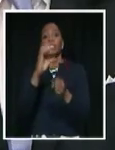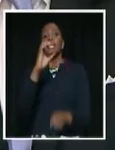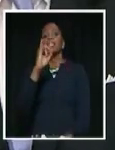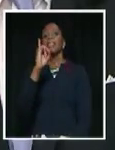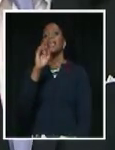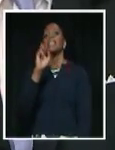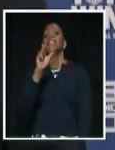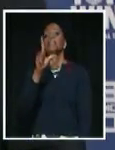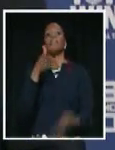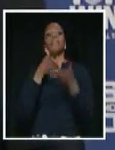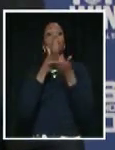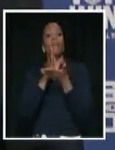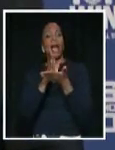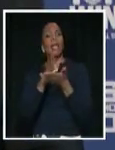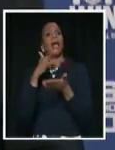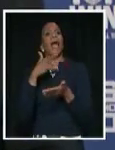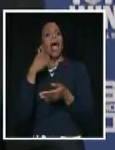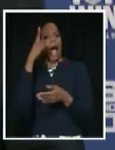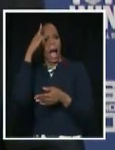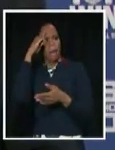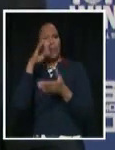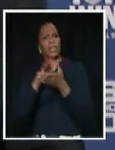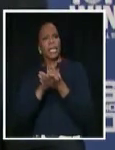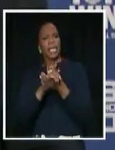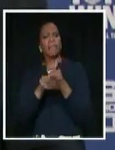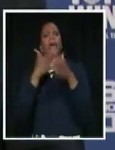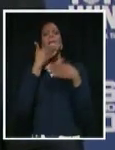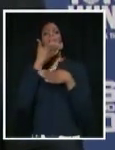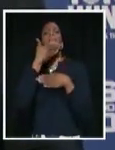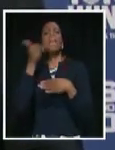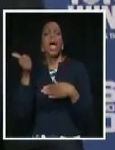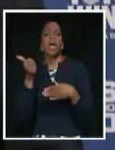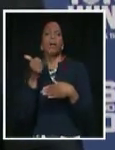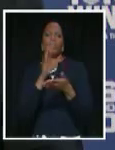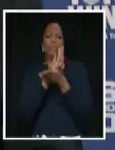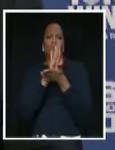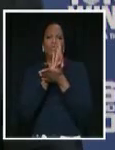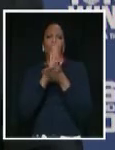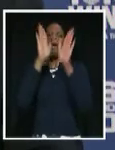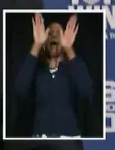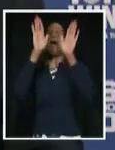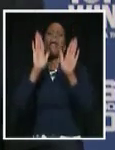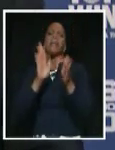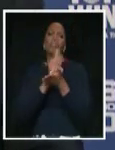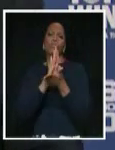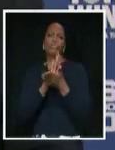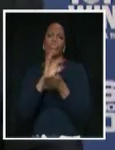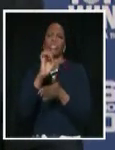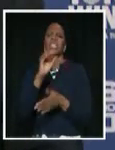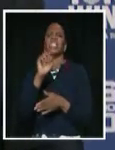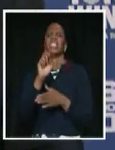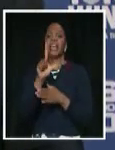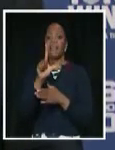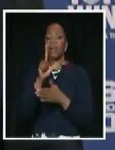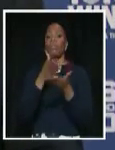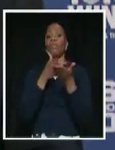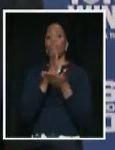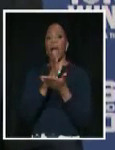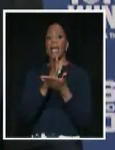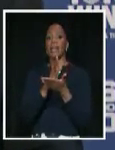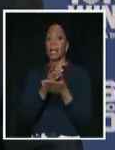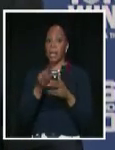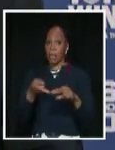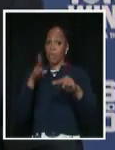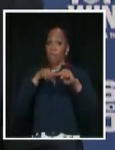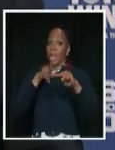I believe having greater schools, better schools, excellent schools is a civil right. Raising taxes, that's a civil wrong,